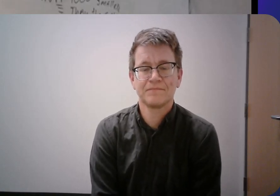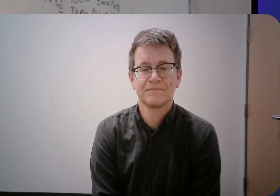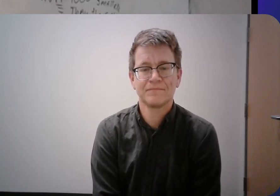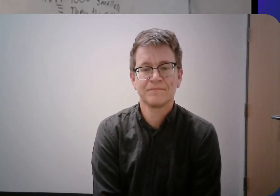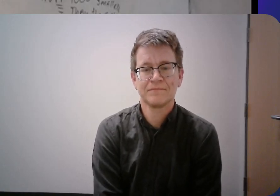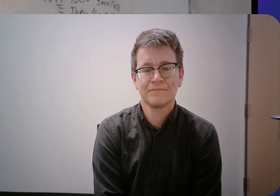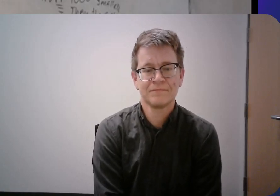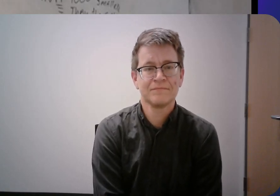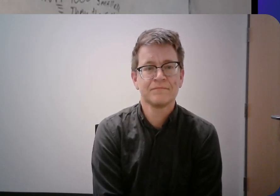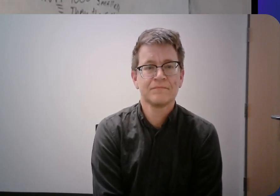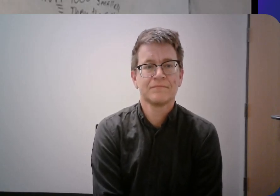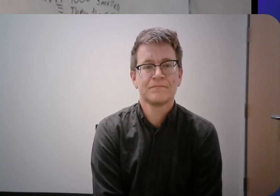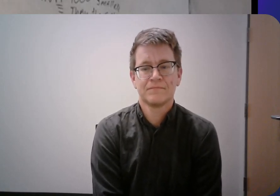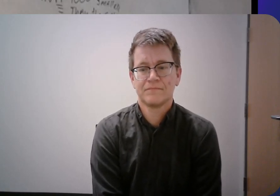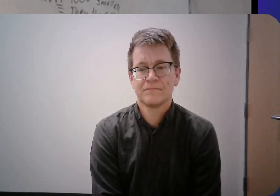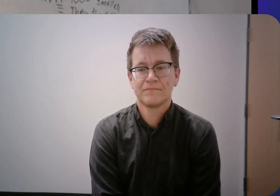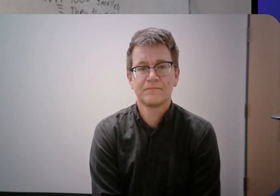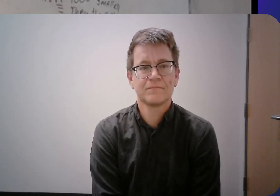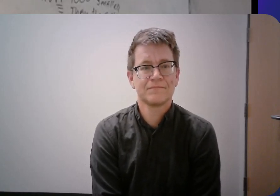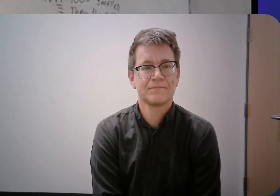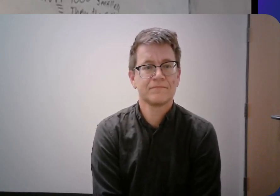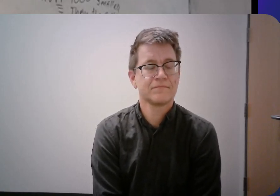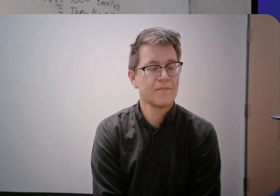I just hope this darn thing is recording.